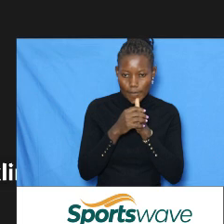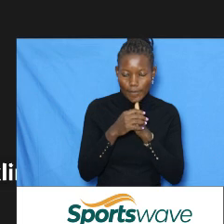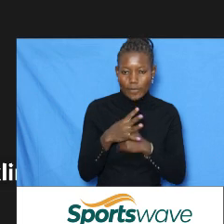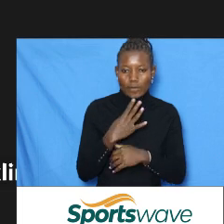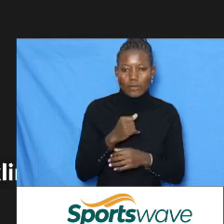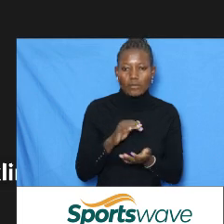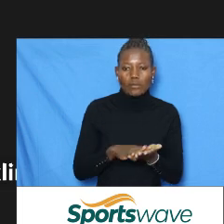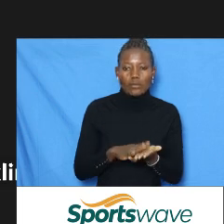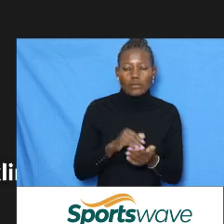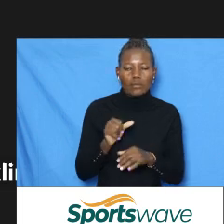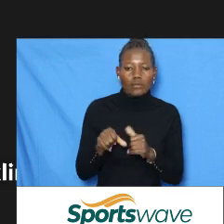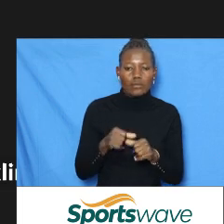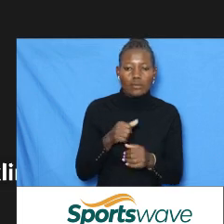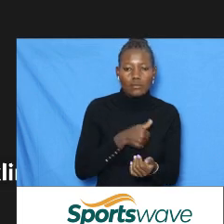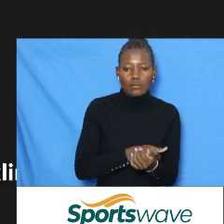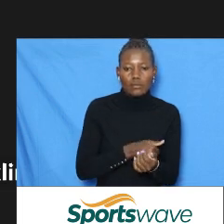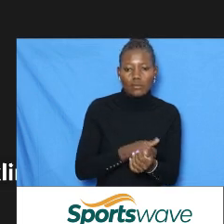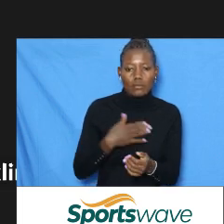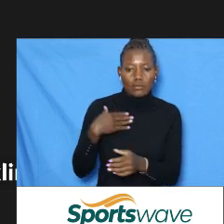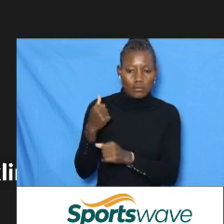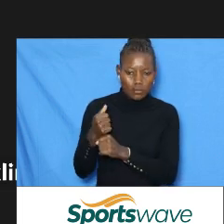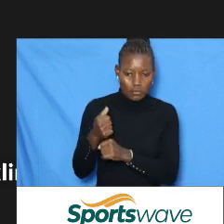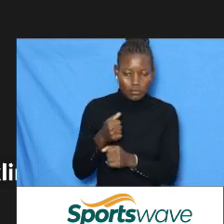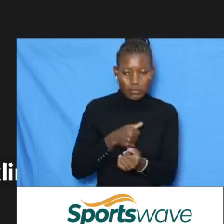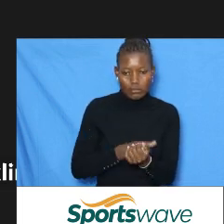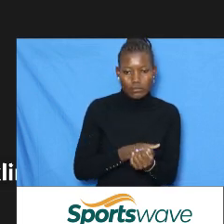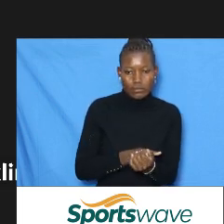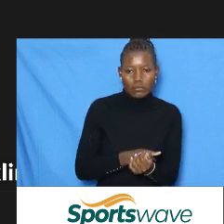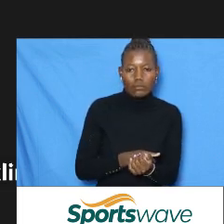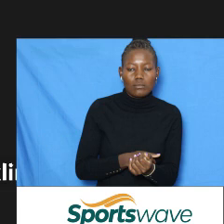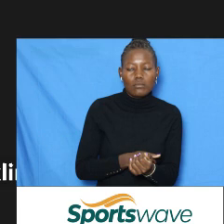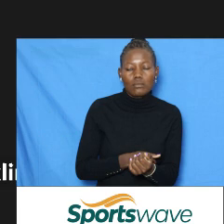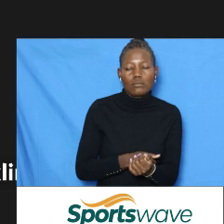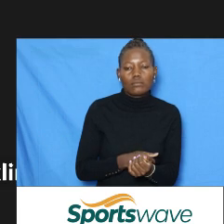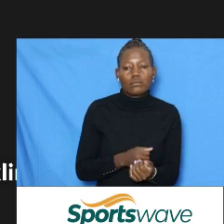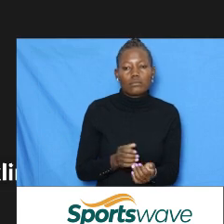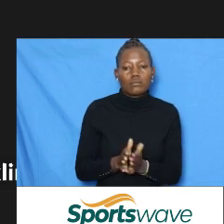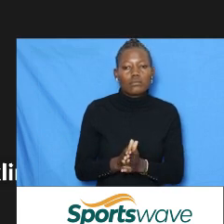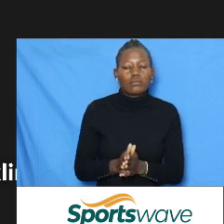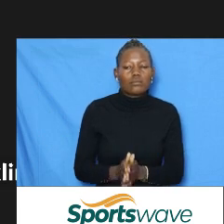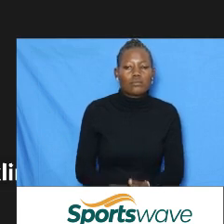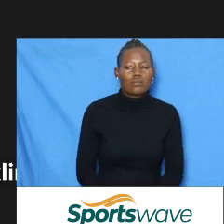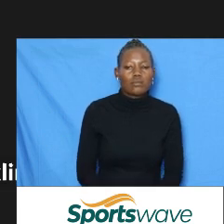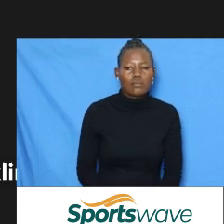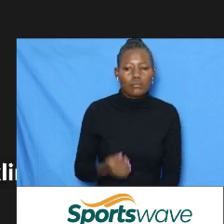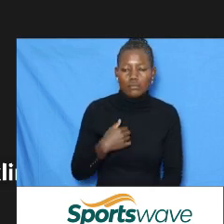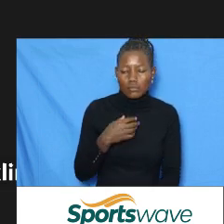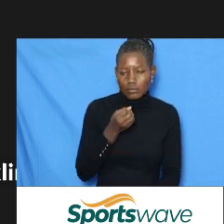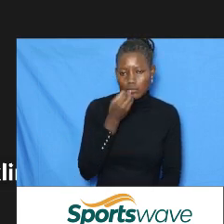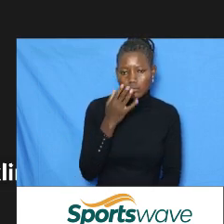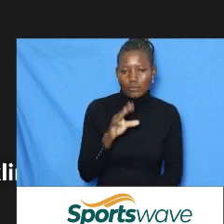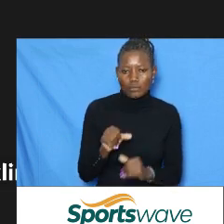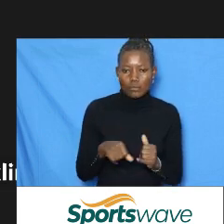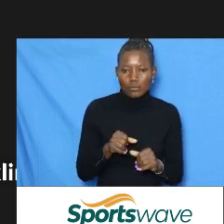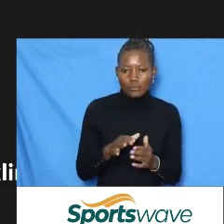on doping. I work with the Anti-Doping Agency of Kenya. Yes, thank you, yes. Yes, I wanted to reply on